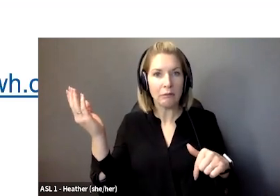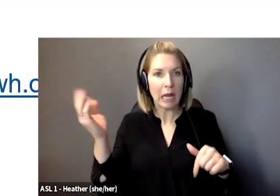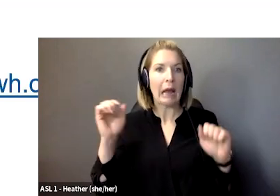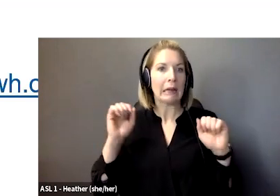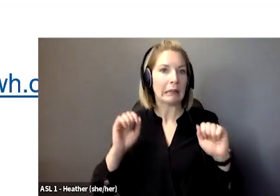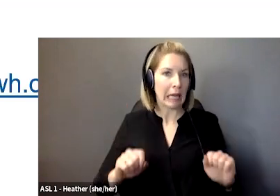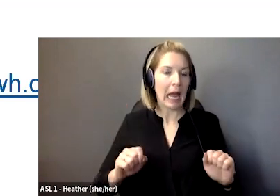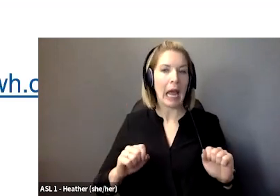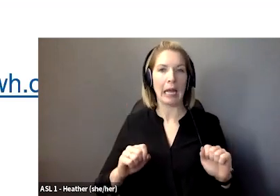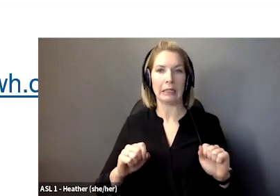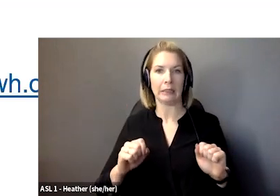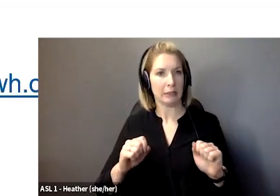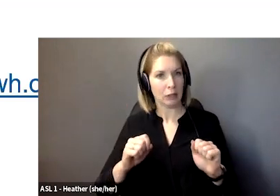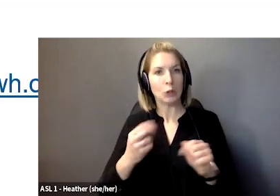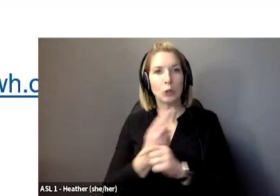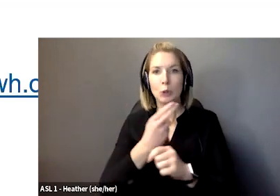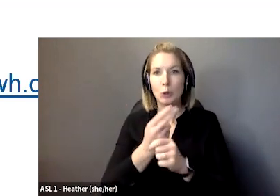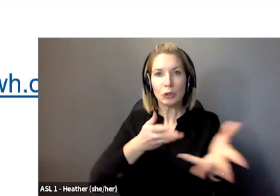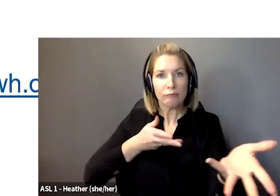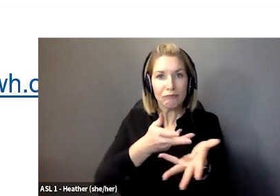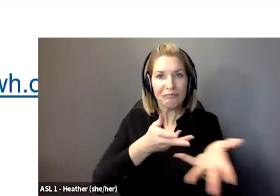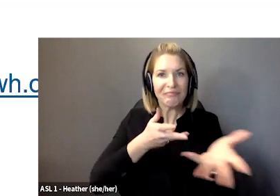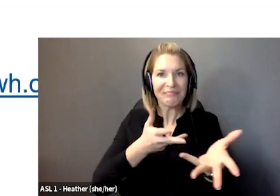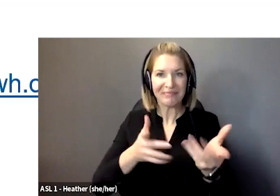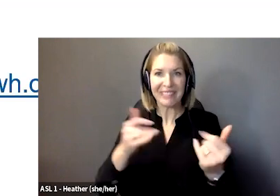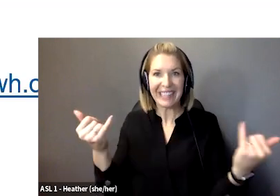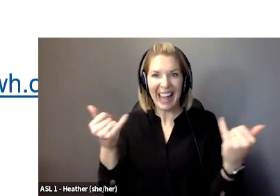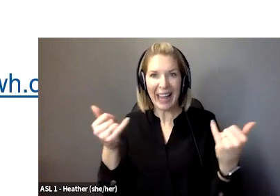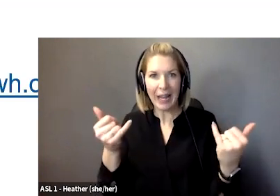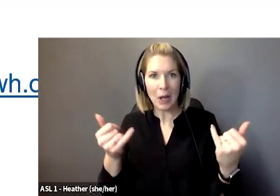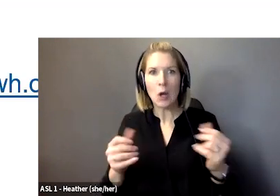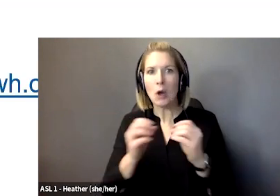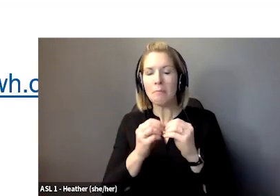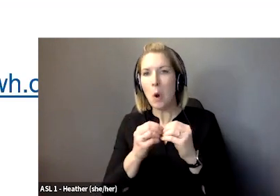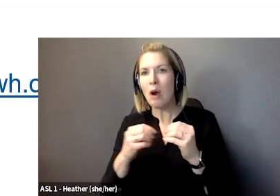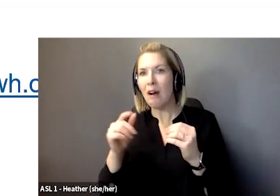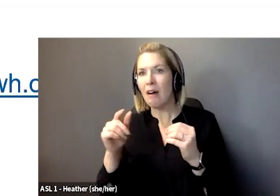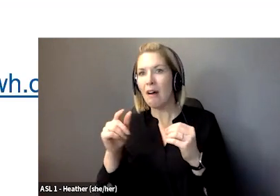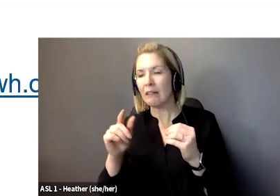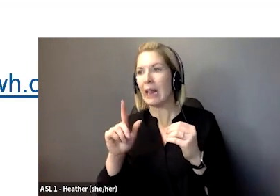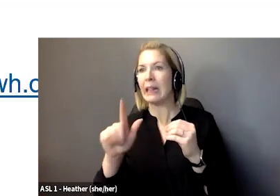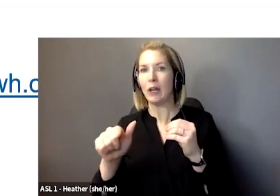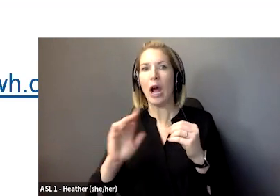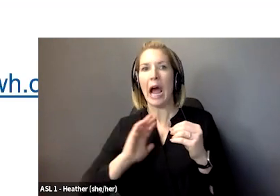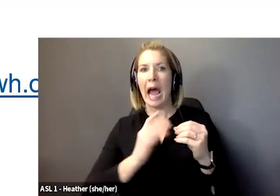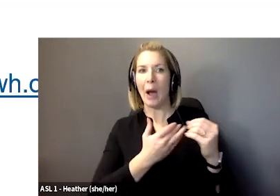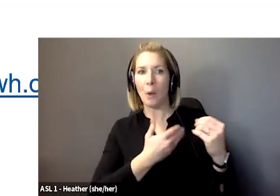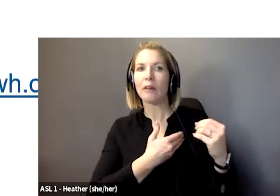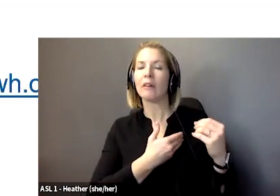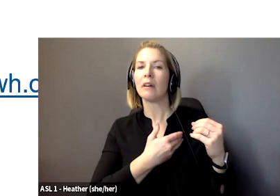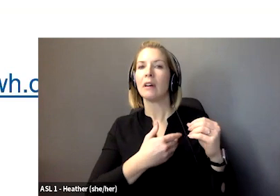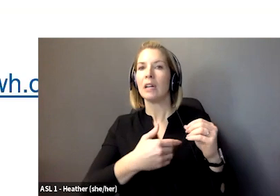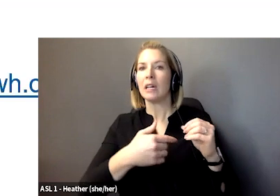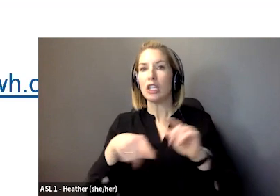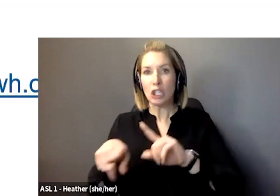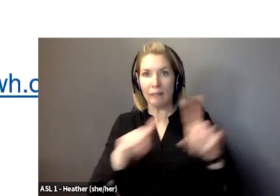and very interactive. And so what we're actually going to do as we get closer to the end of this presentation is to simulate a portion of the Delphi